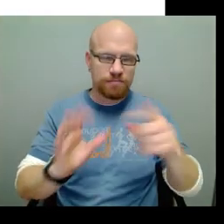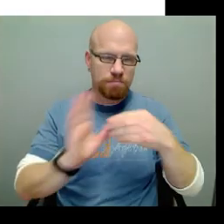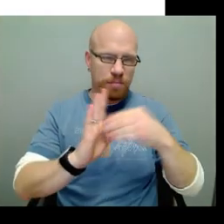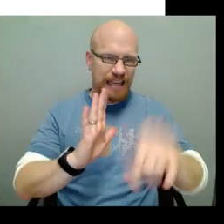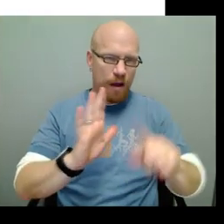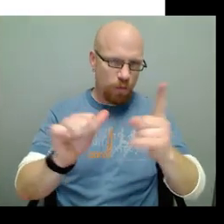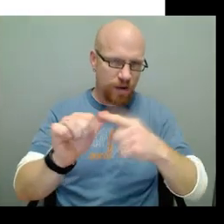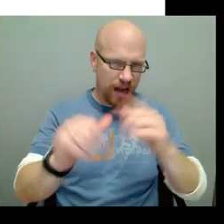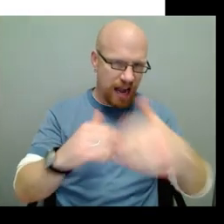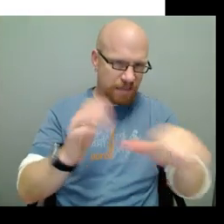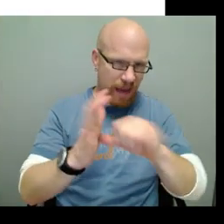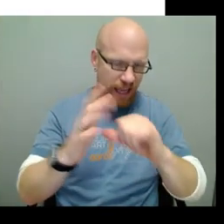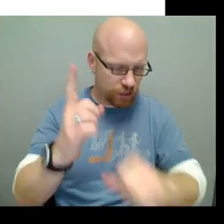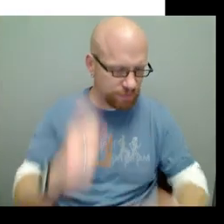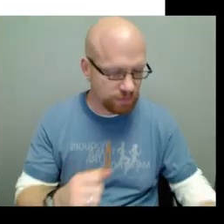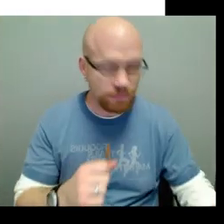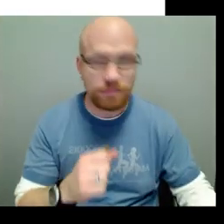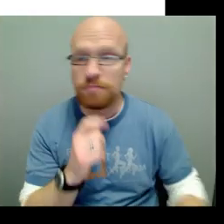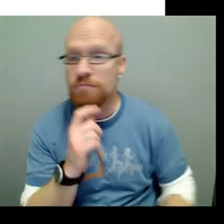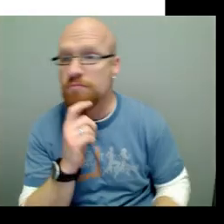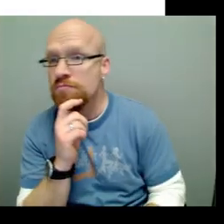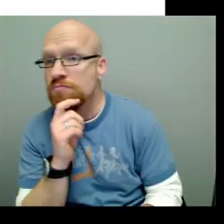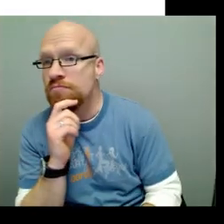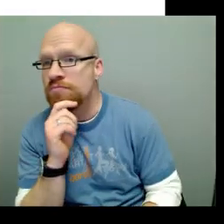Let me put it down next page.